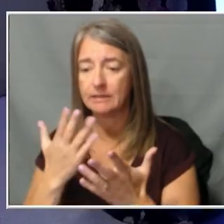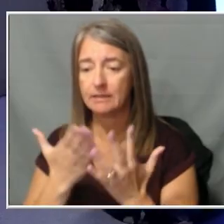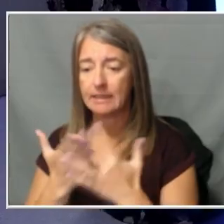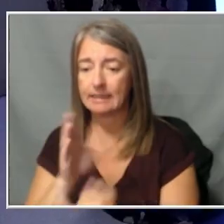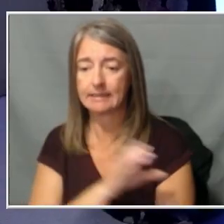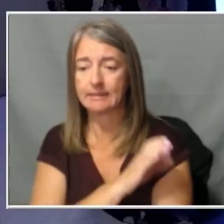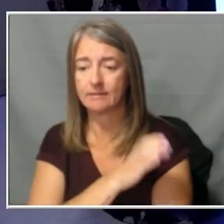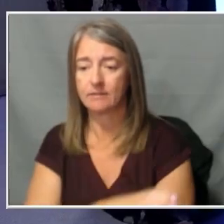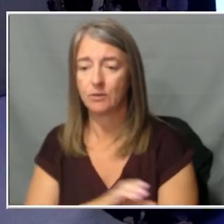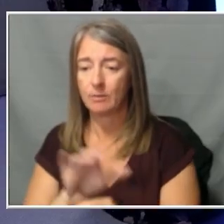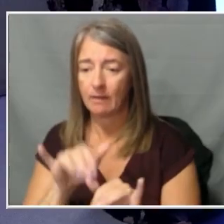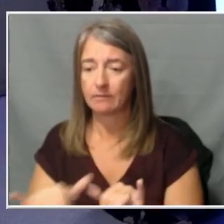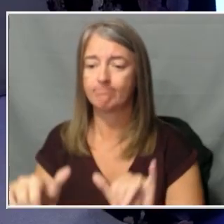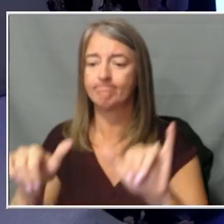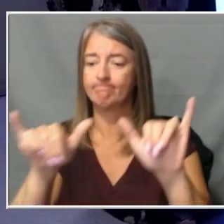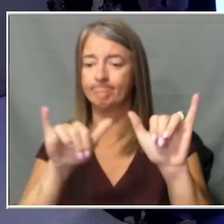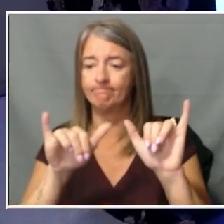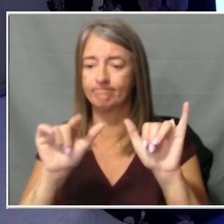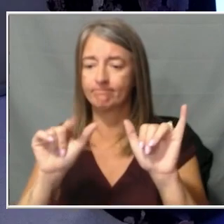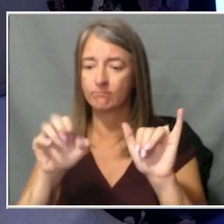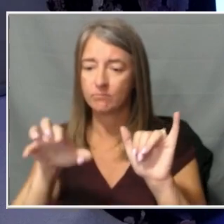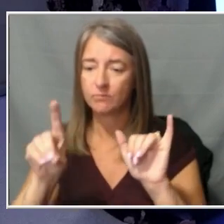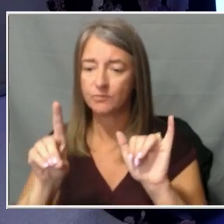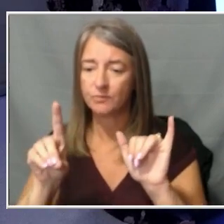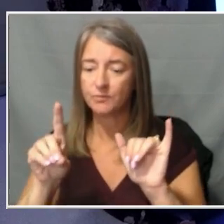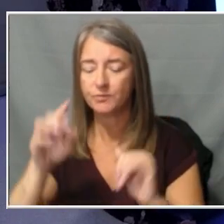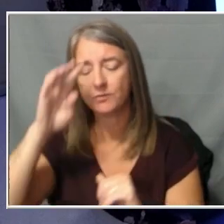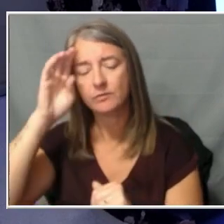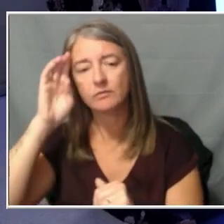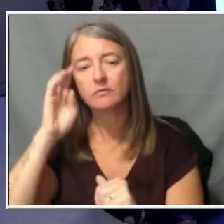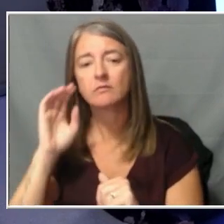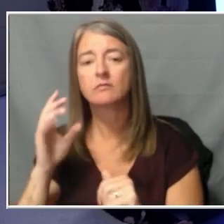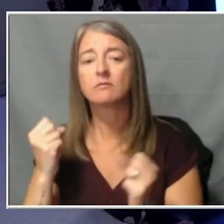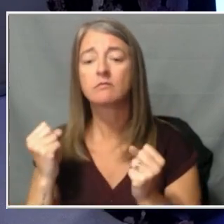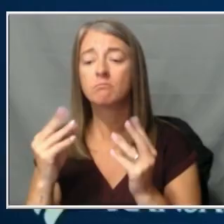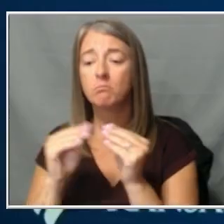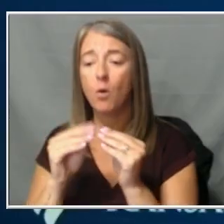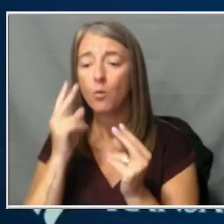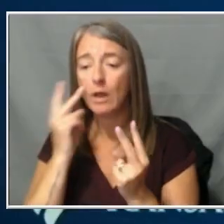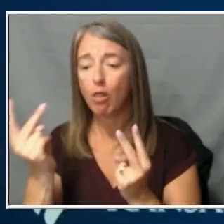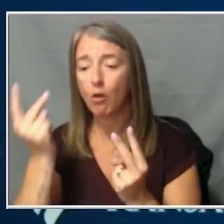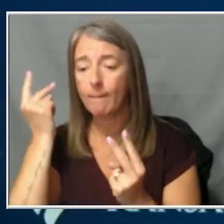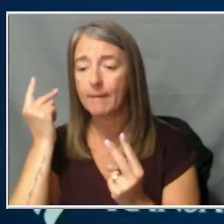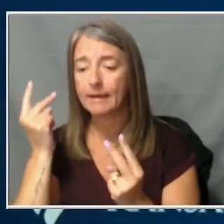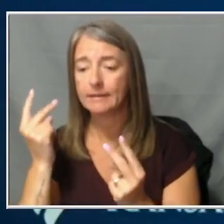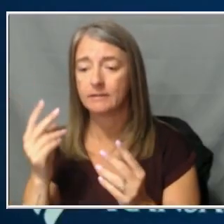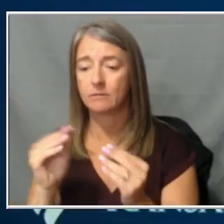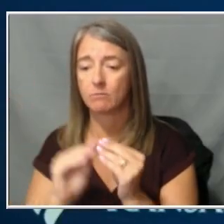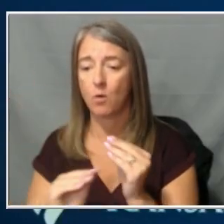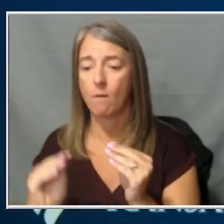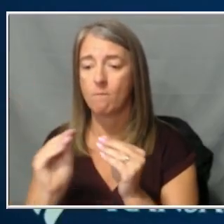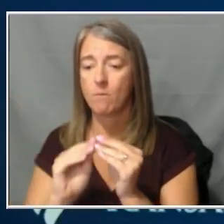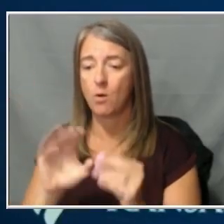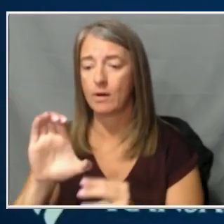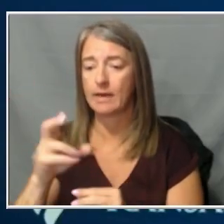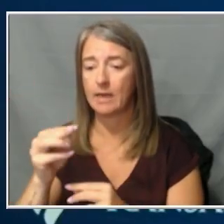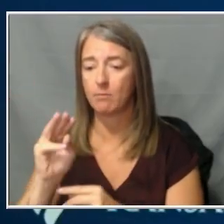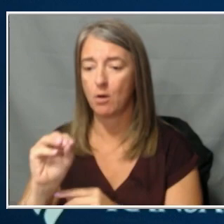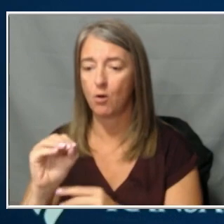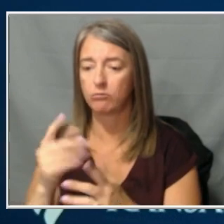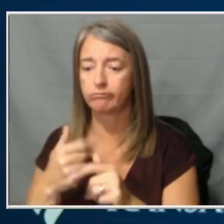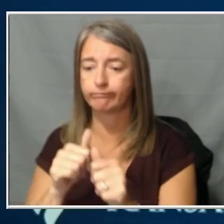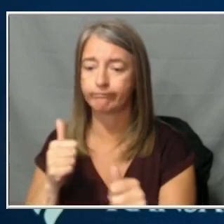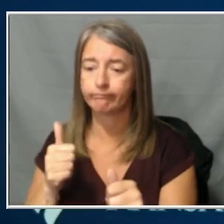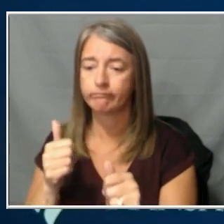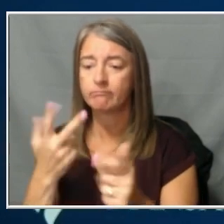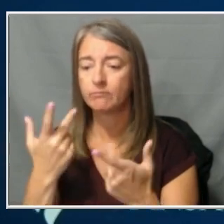gold standard? It will be, because the more, as we look back, we're getting away from giving more and more chemotherapy. Because chemotherapy